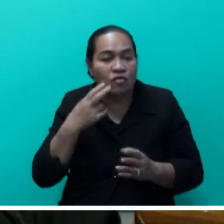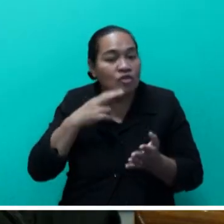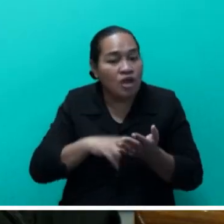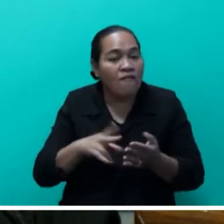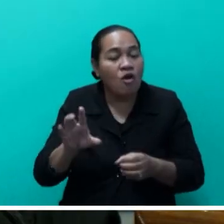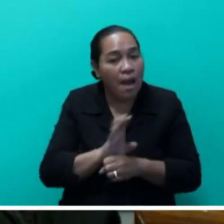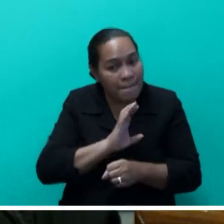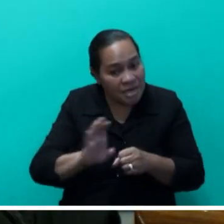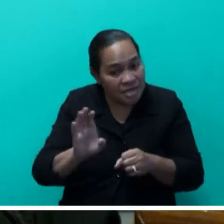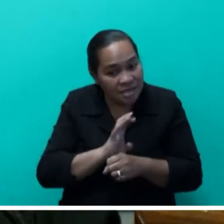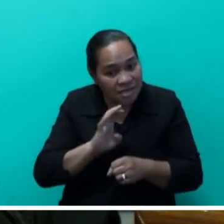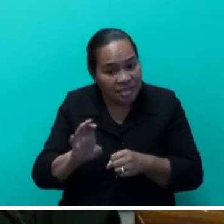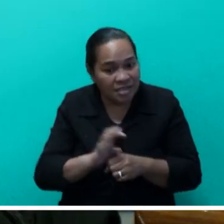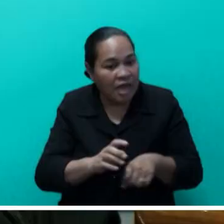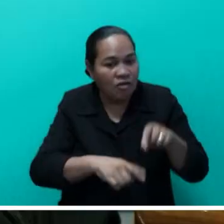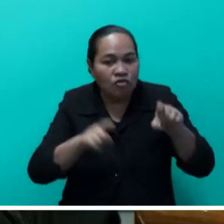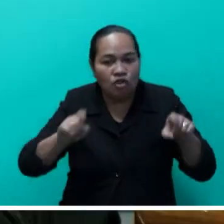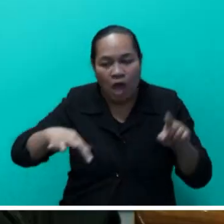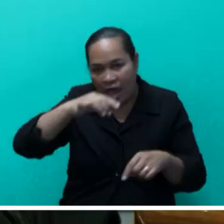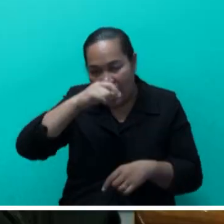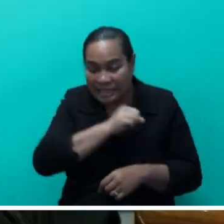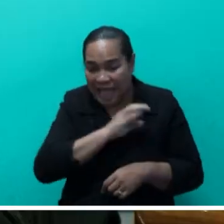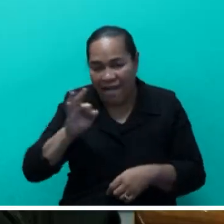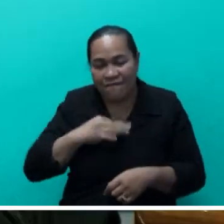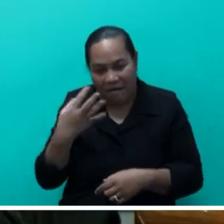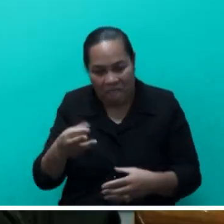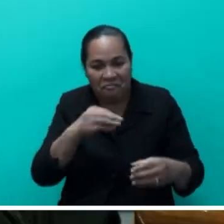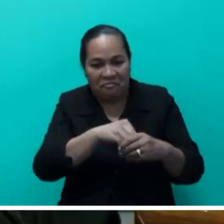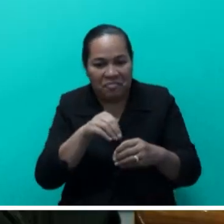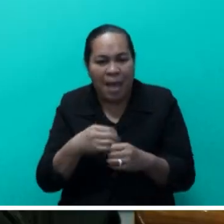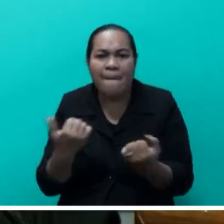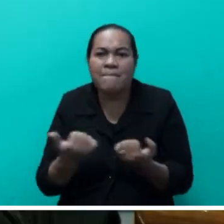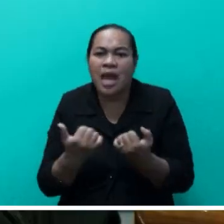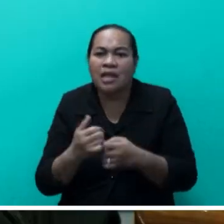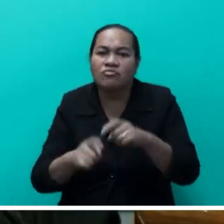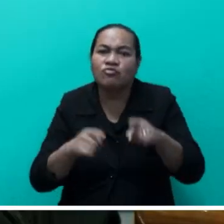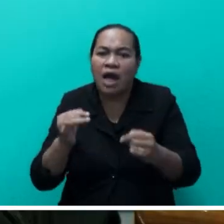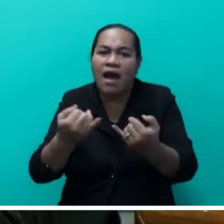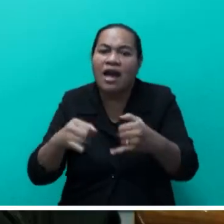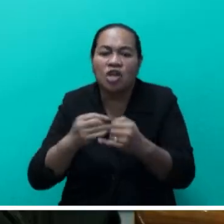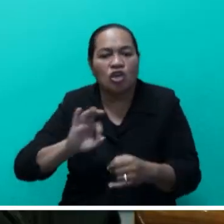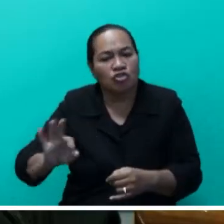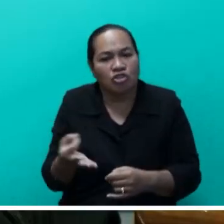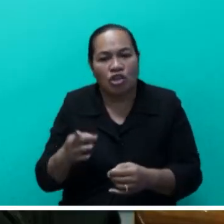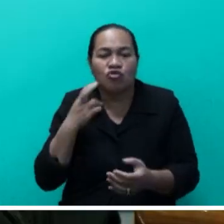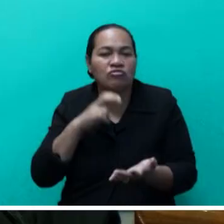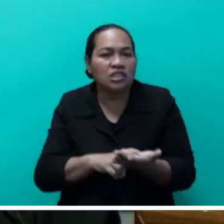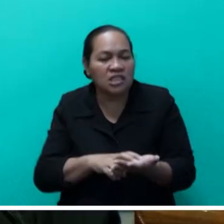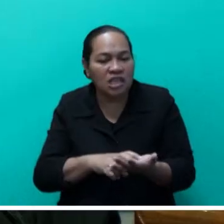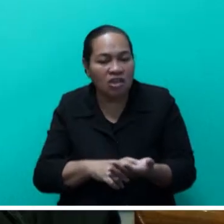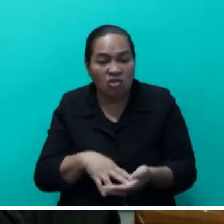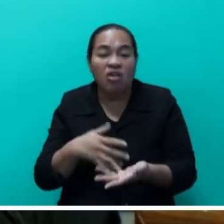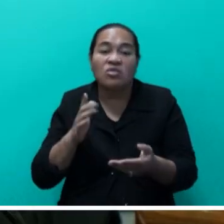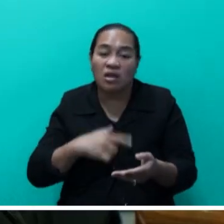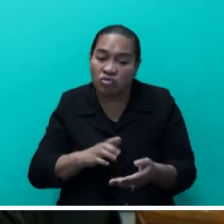companies conducted by district staff. Many individuals in remote maritime islands have not been registered, leading to children